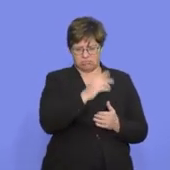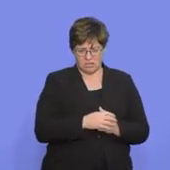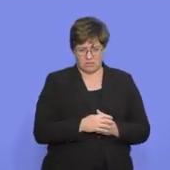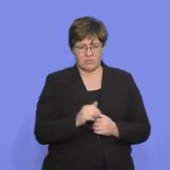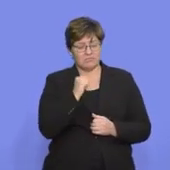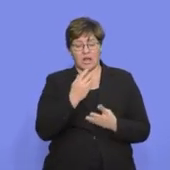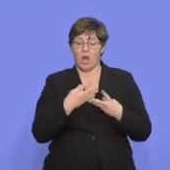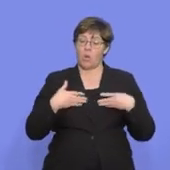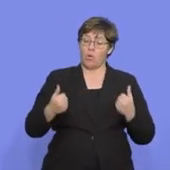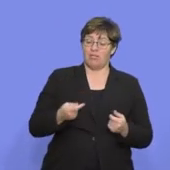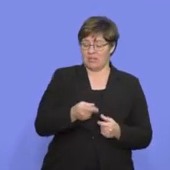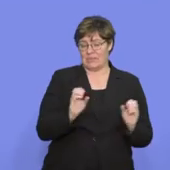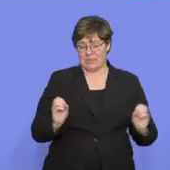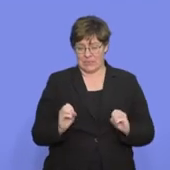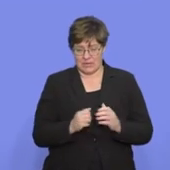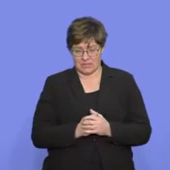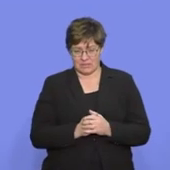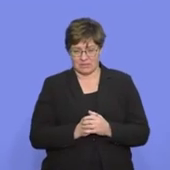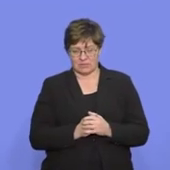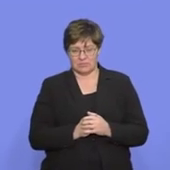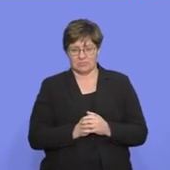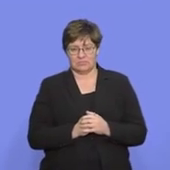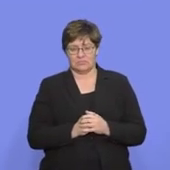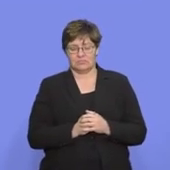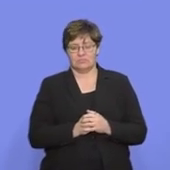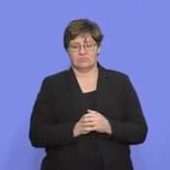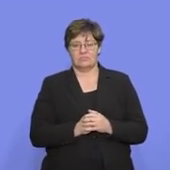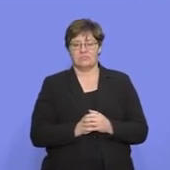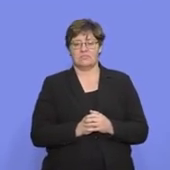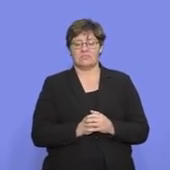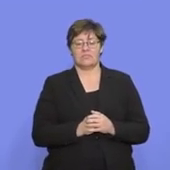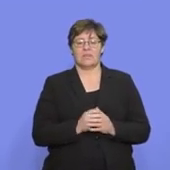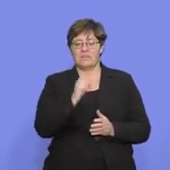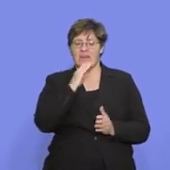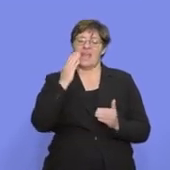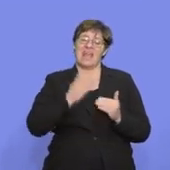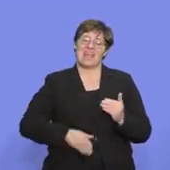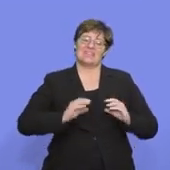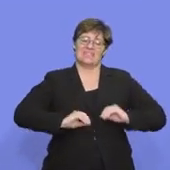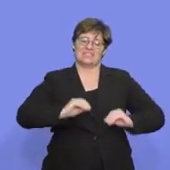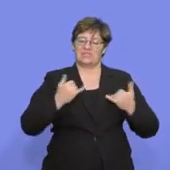illness. So this brings me to the end of our section today. I hope you